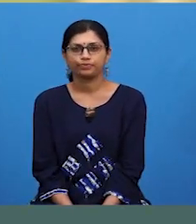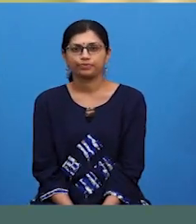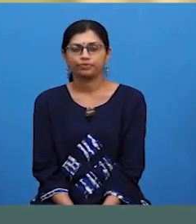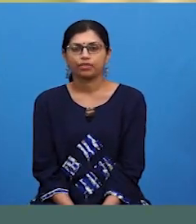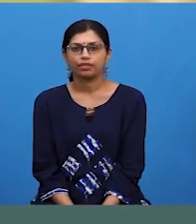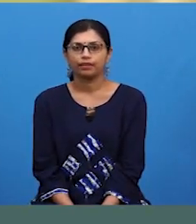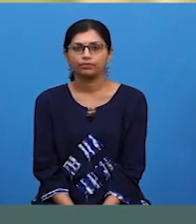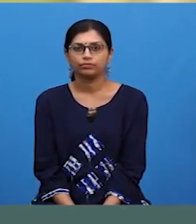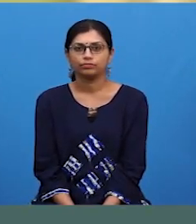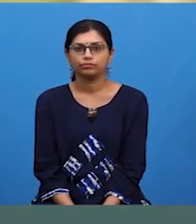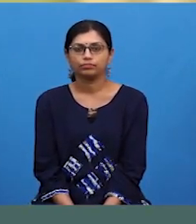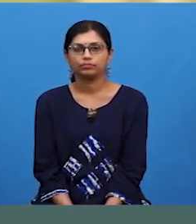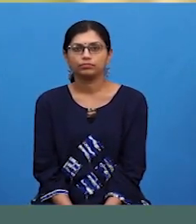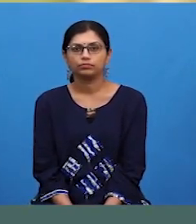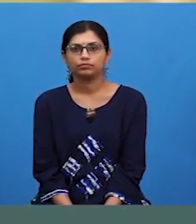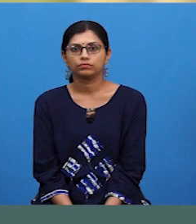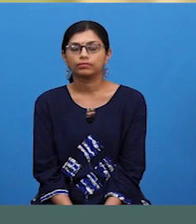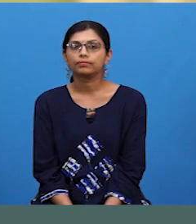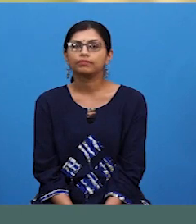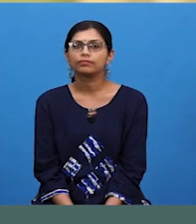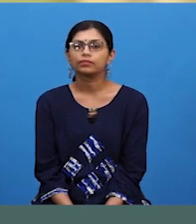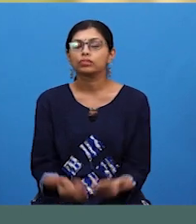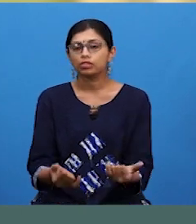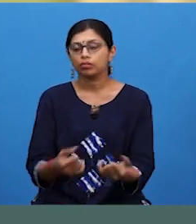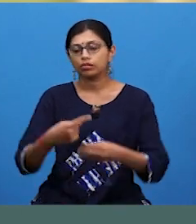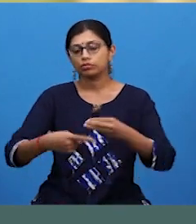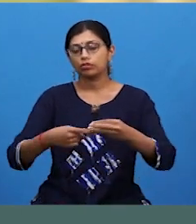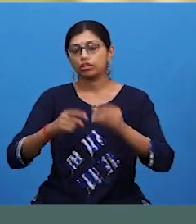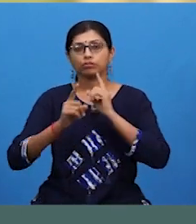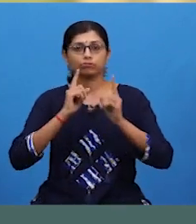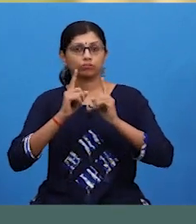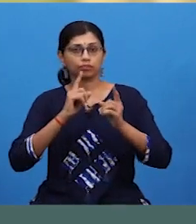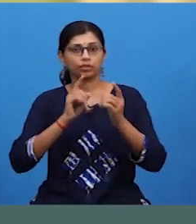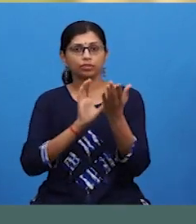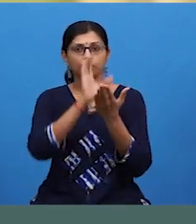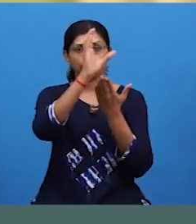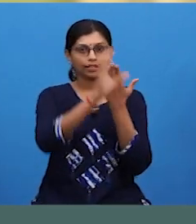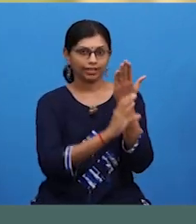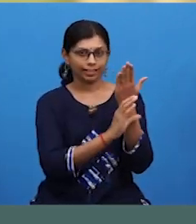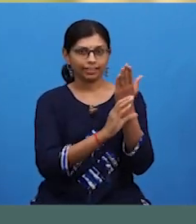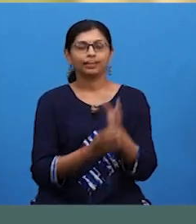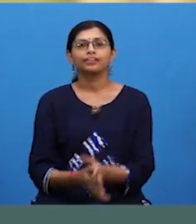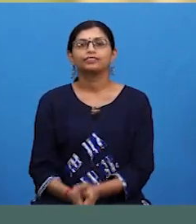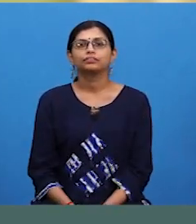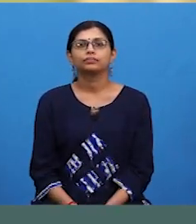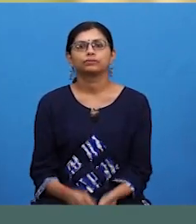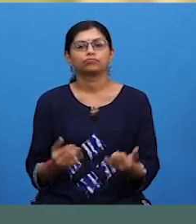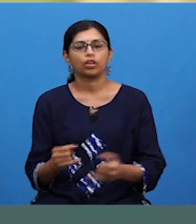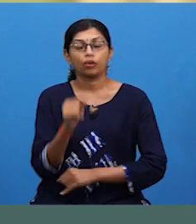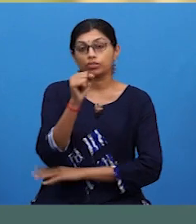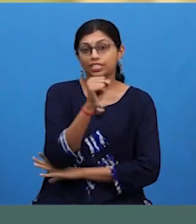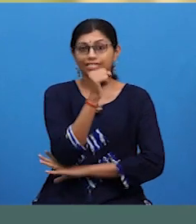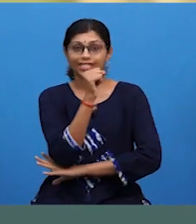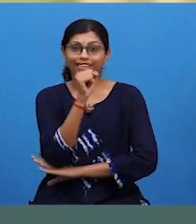Children, since we are talking about calendar, let's loosen up a bit by singing a